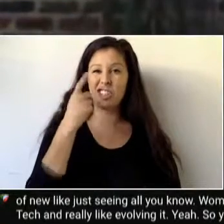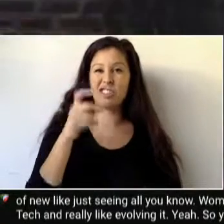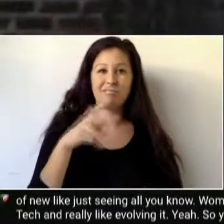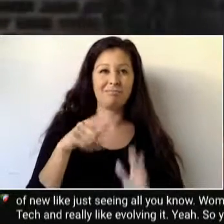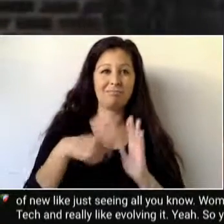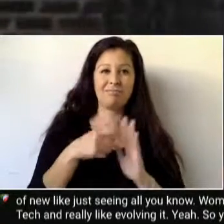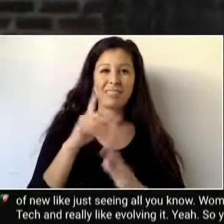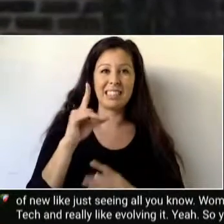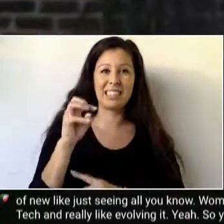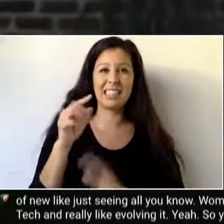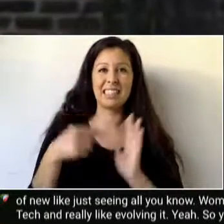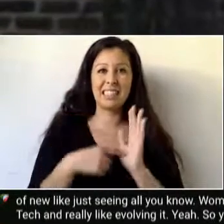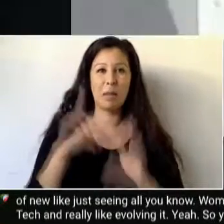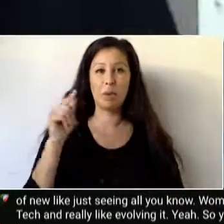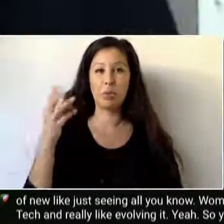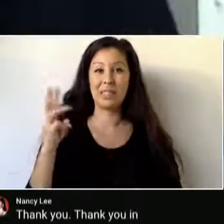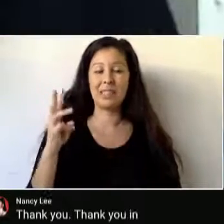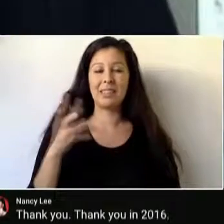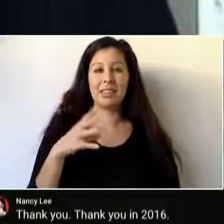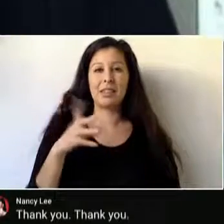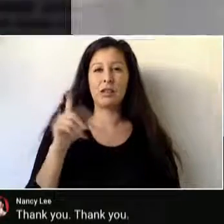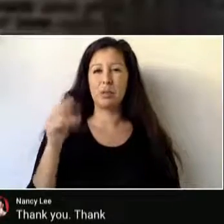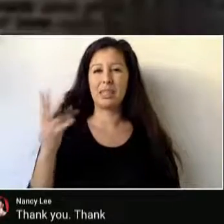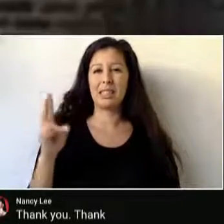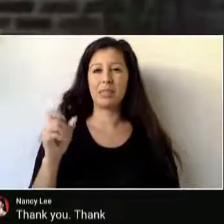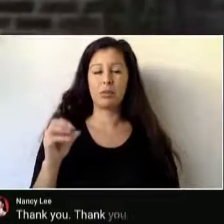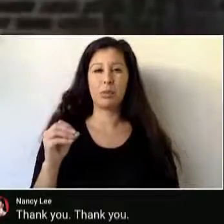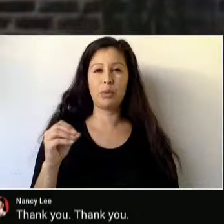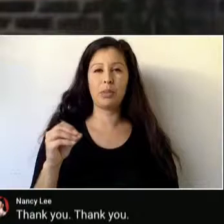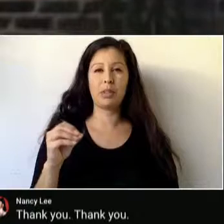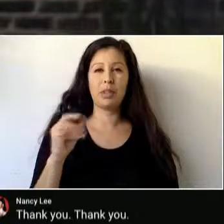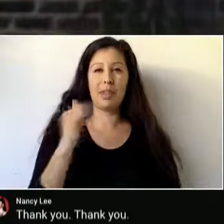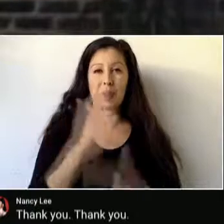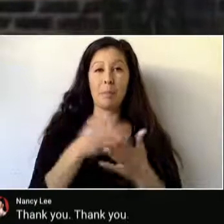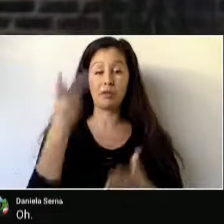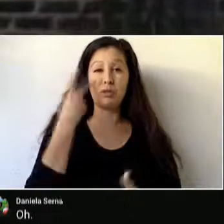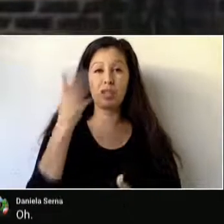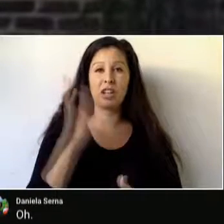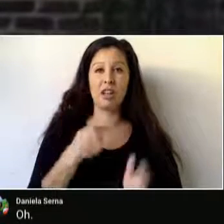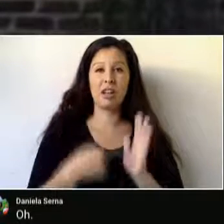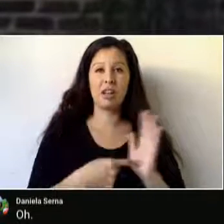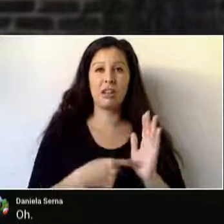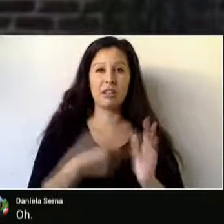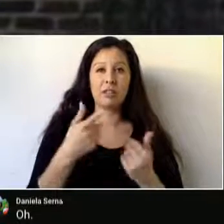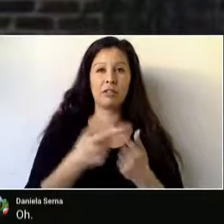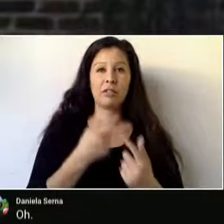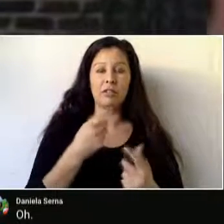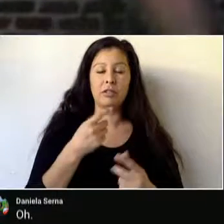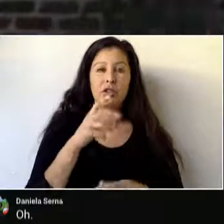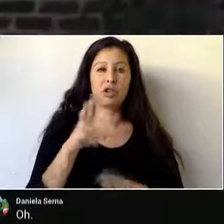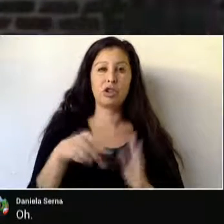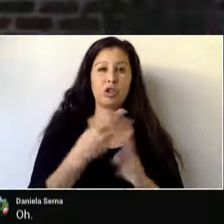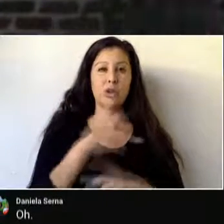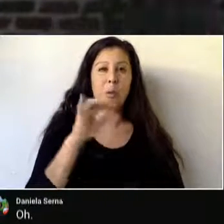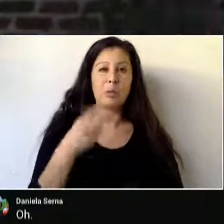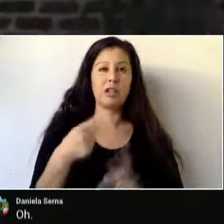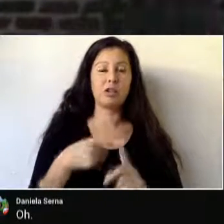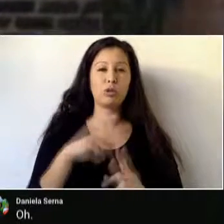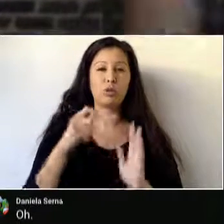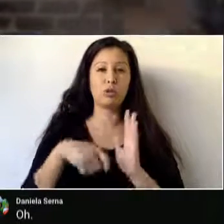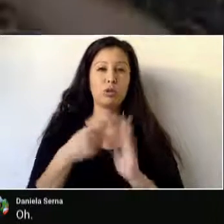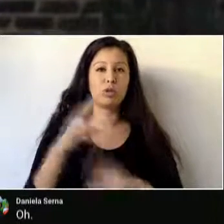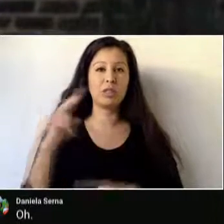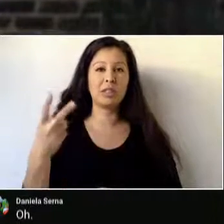demo, like in 2017. So the piece that you saw was our demo film that we took to use to pitch to shoot